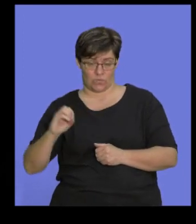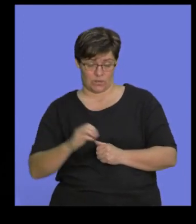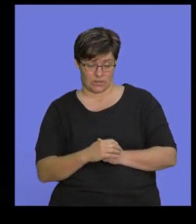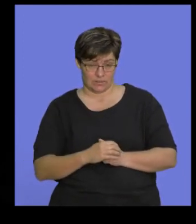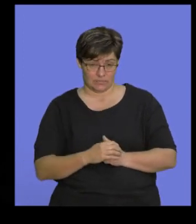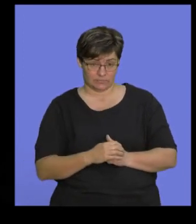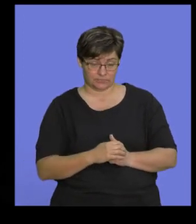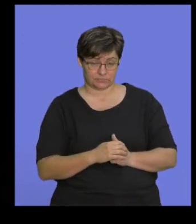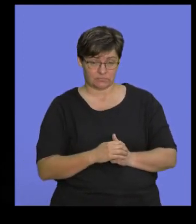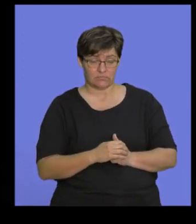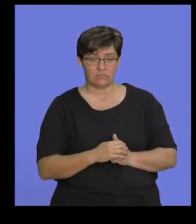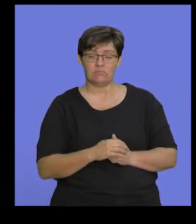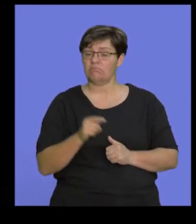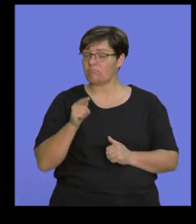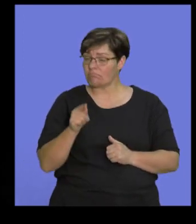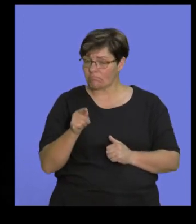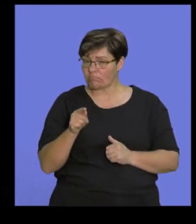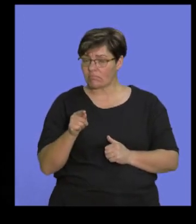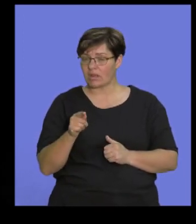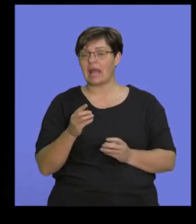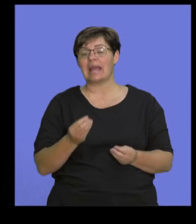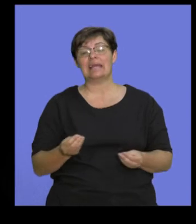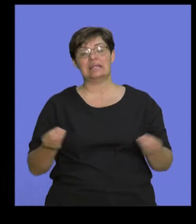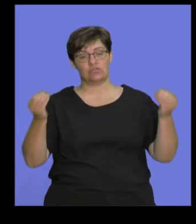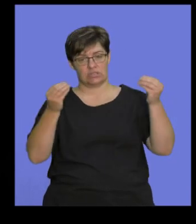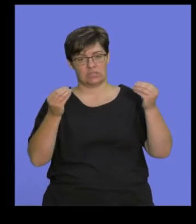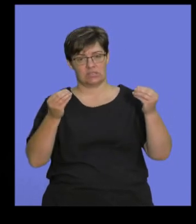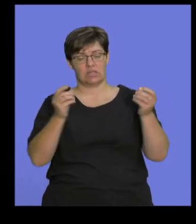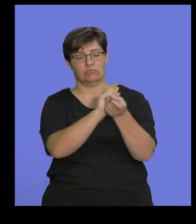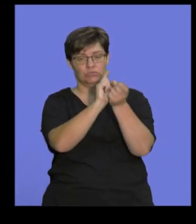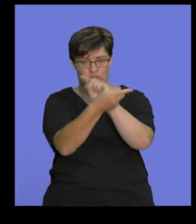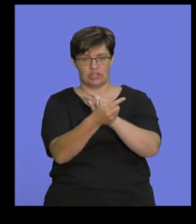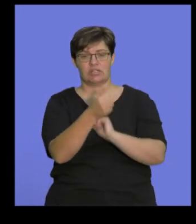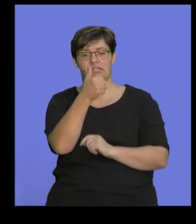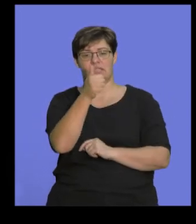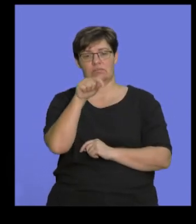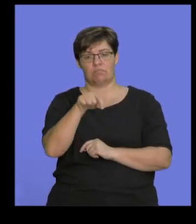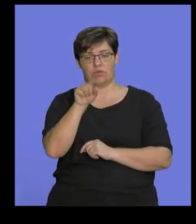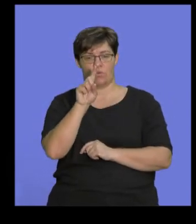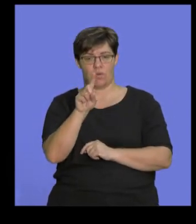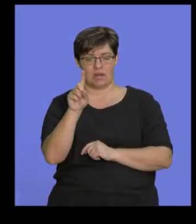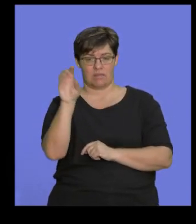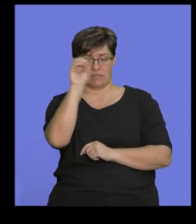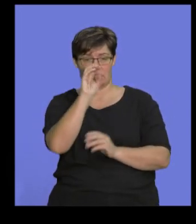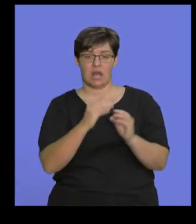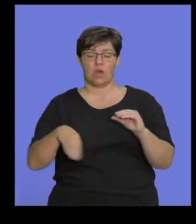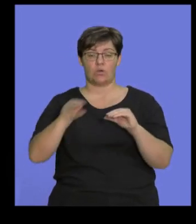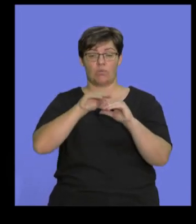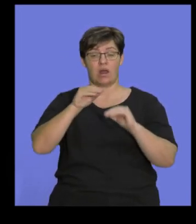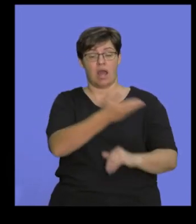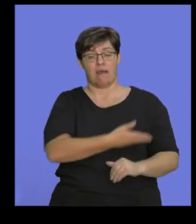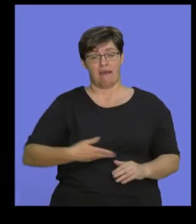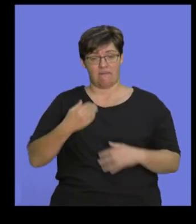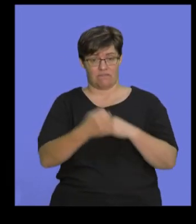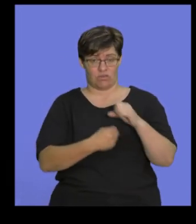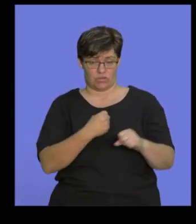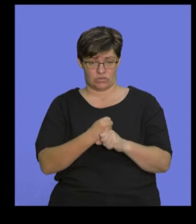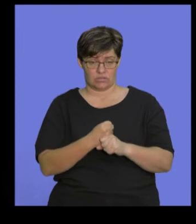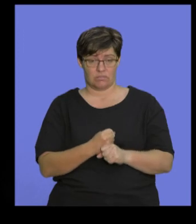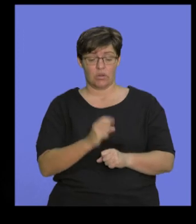then this interest rate then became 6.1%, compounded semi-annual. After 2